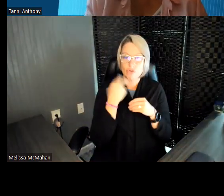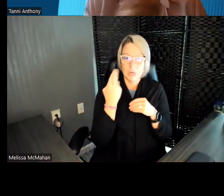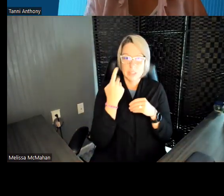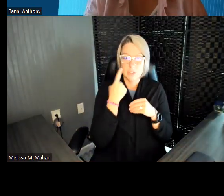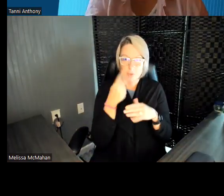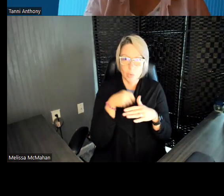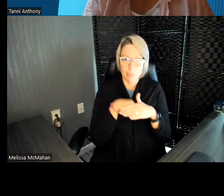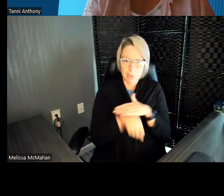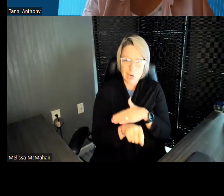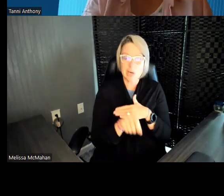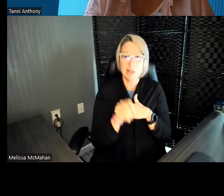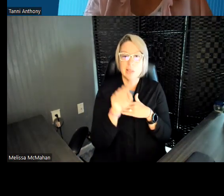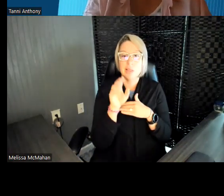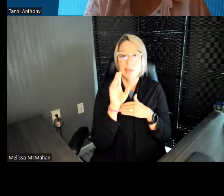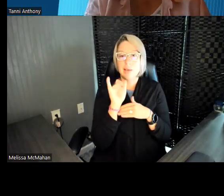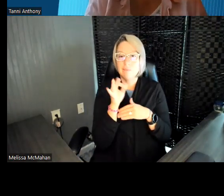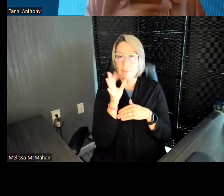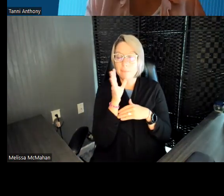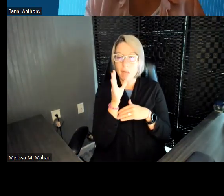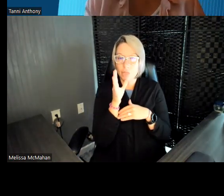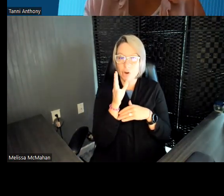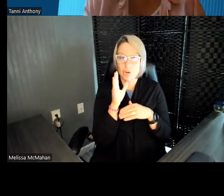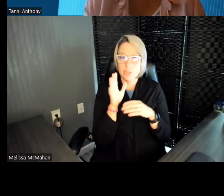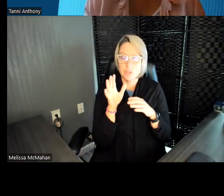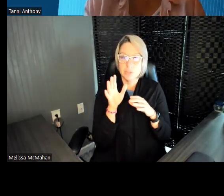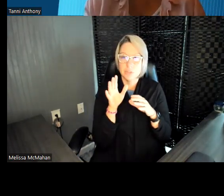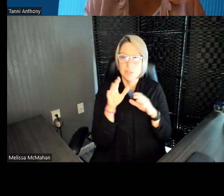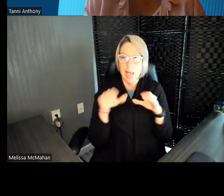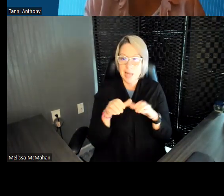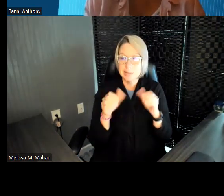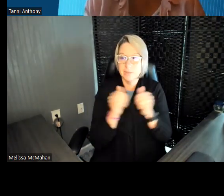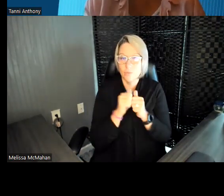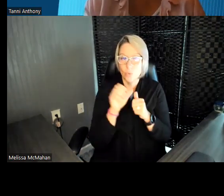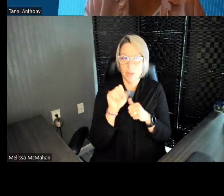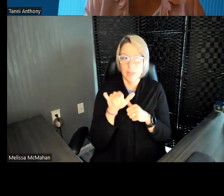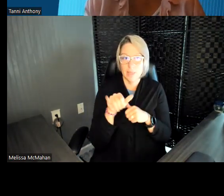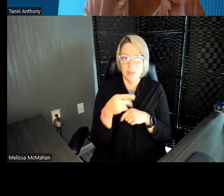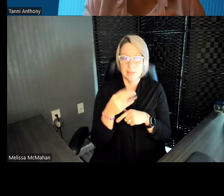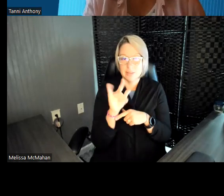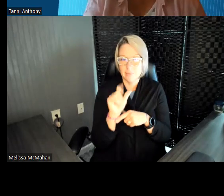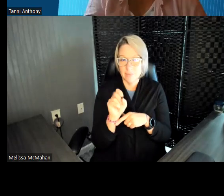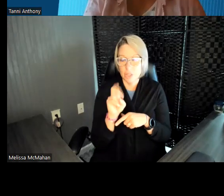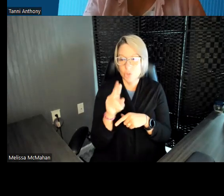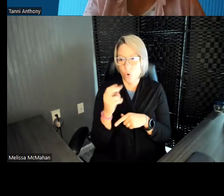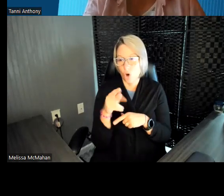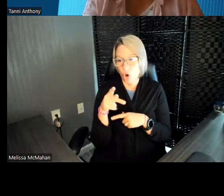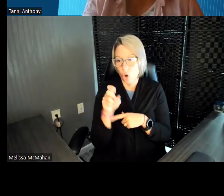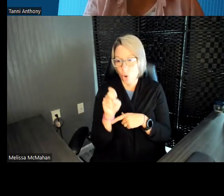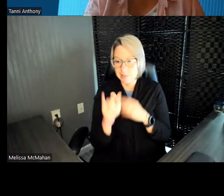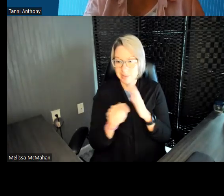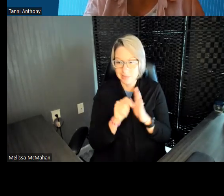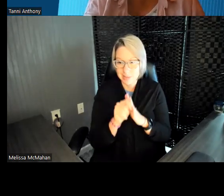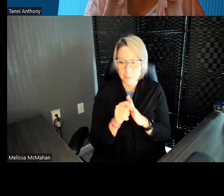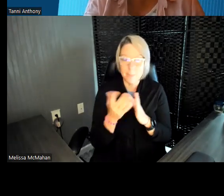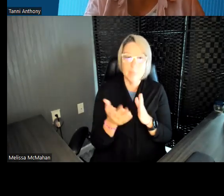if the mother is active with the syphilis and the herpes at that time. So you see other things